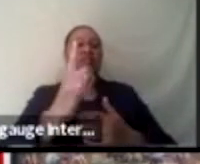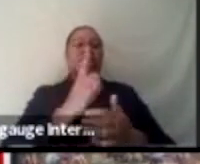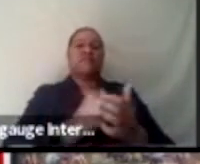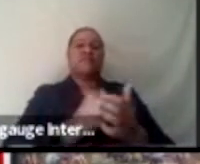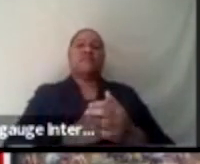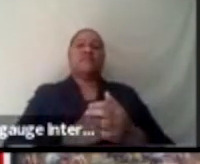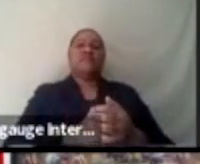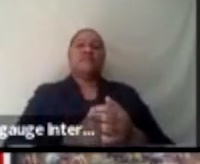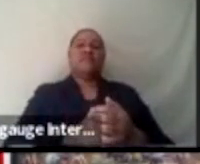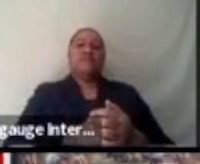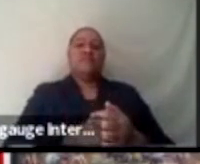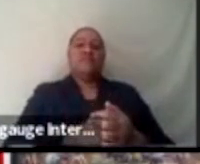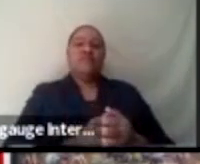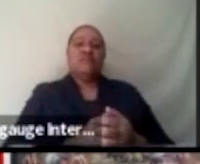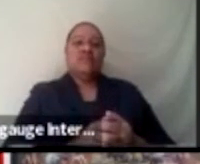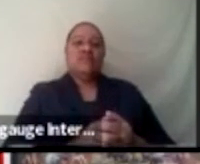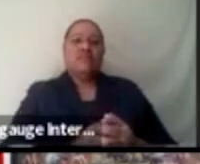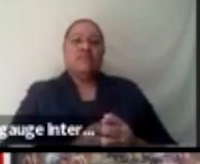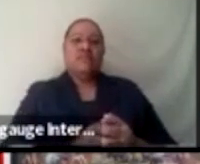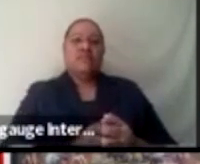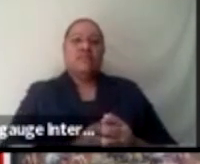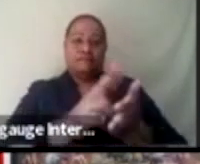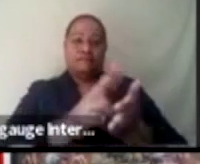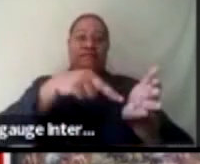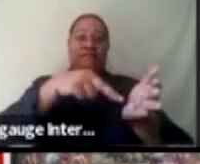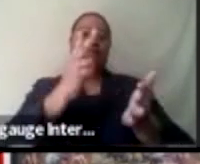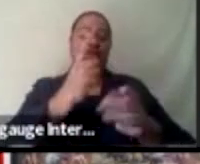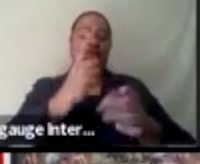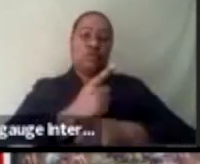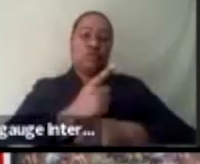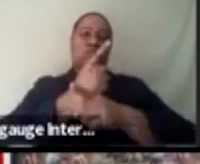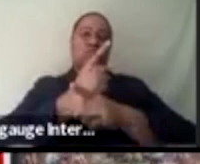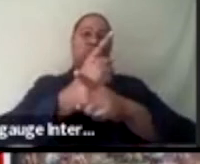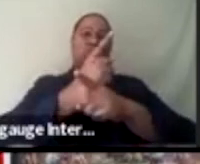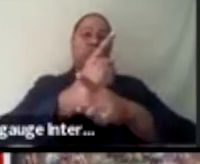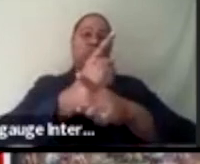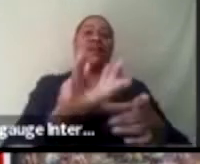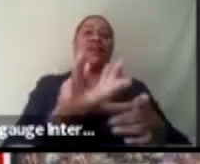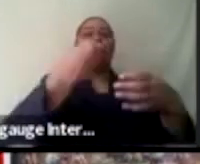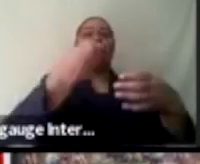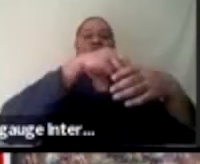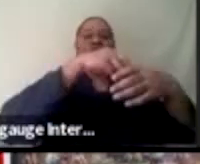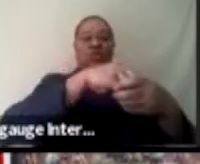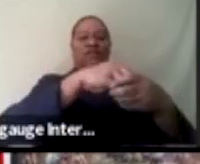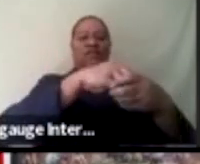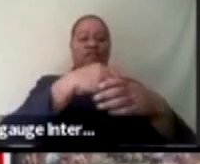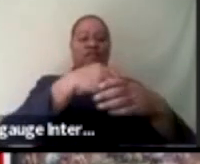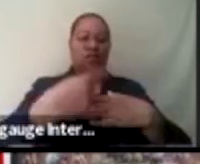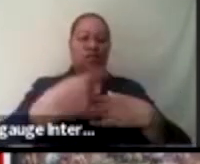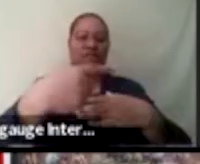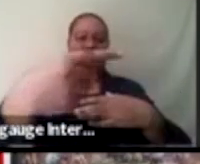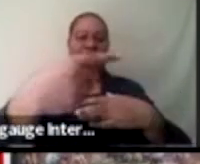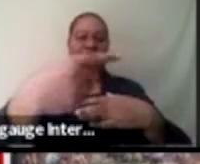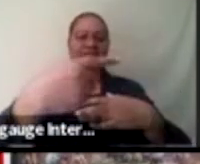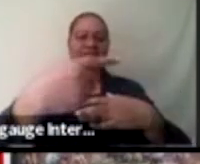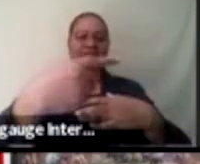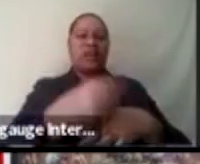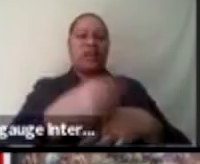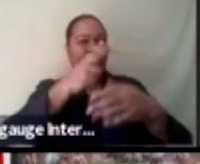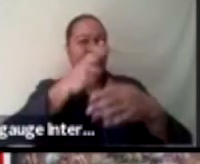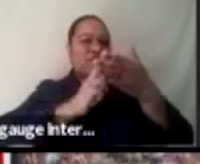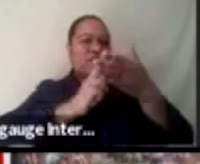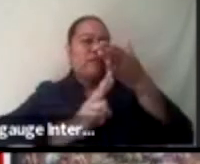recover and build back better, guided by an inclusive and consistent vision, very